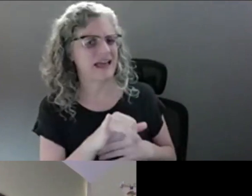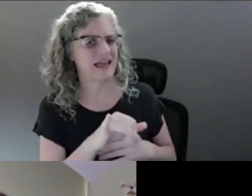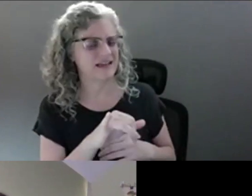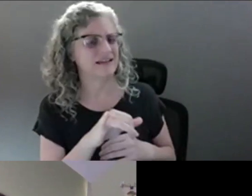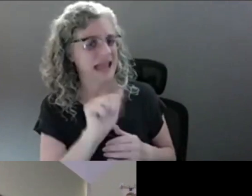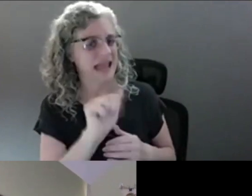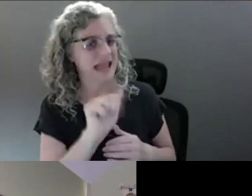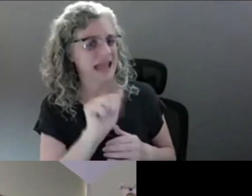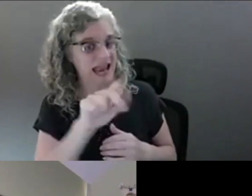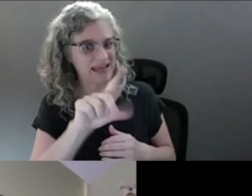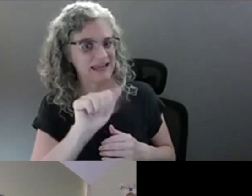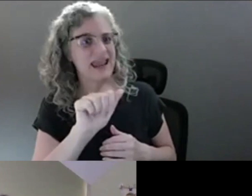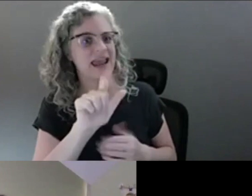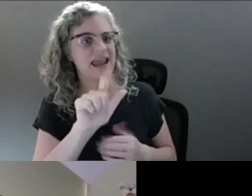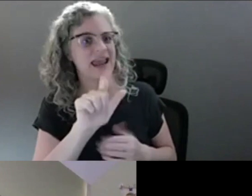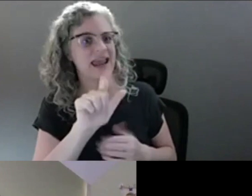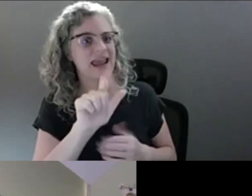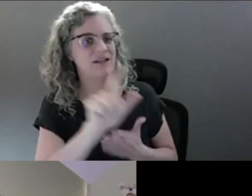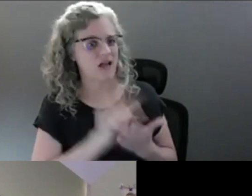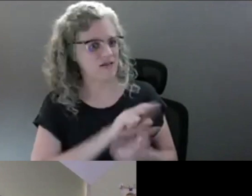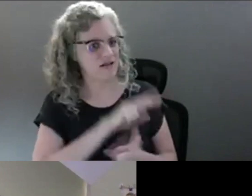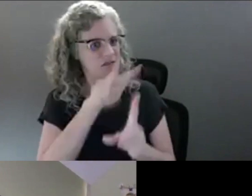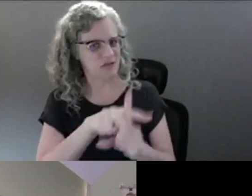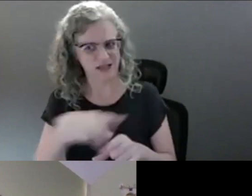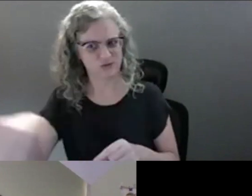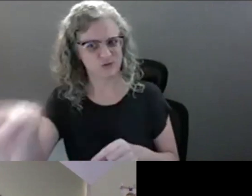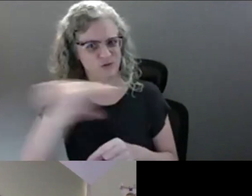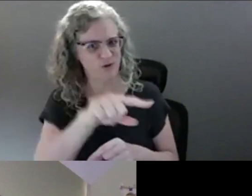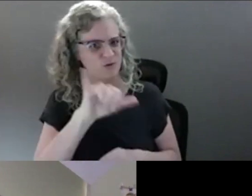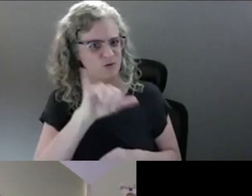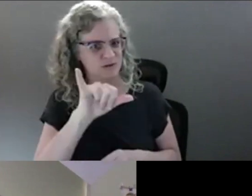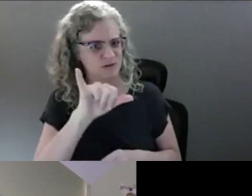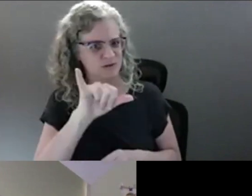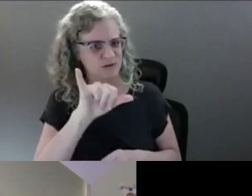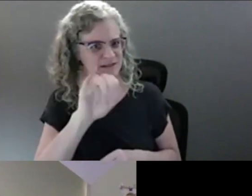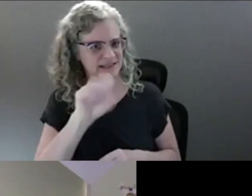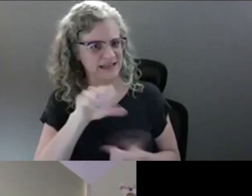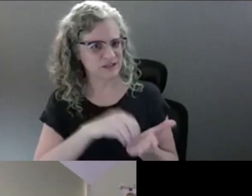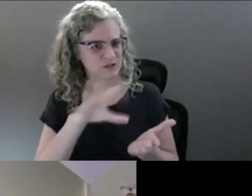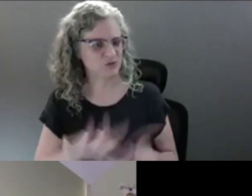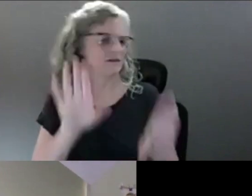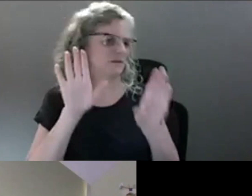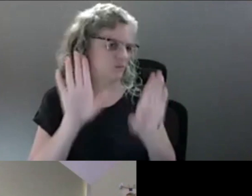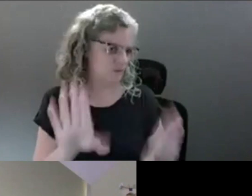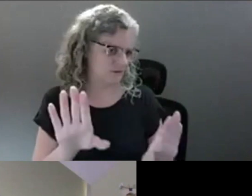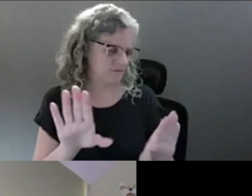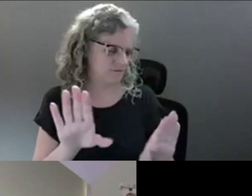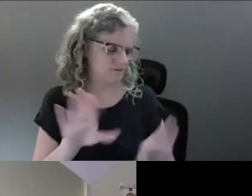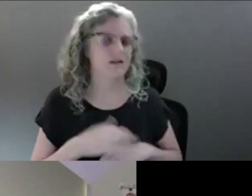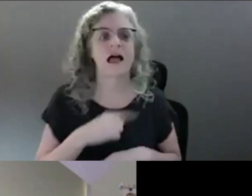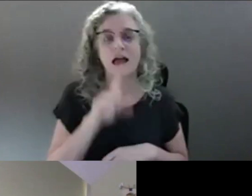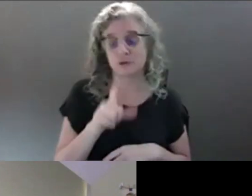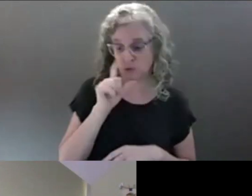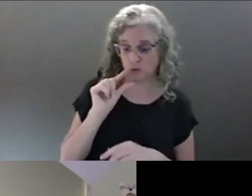Johanny, I was wondering if you have any advice. I know you shared out a lot of resources, which we will be sharing out on social media after